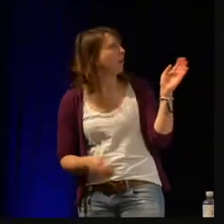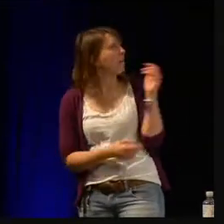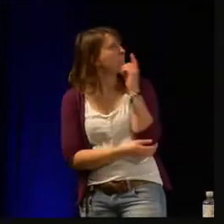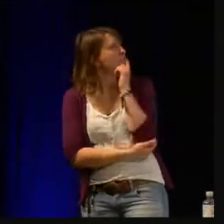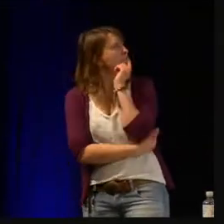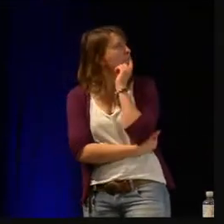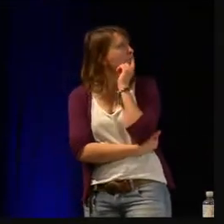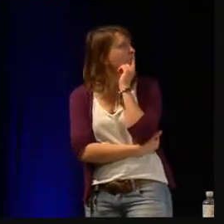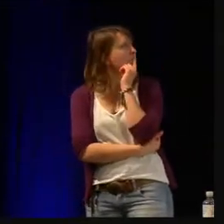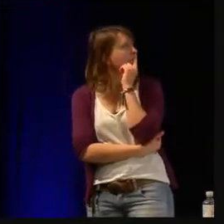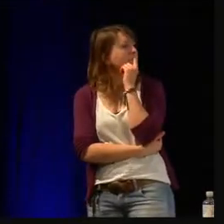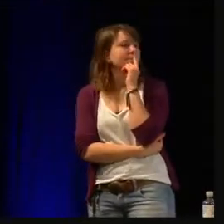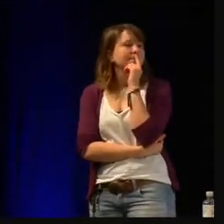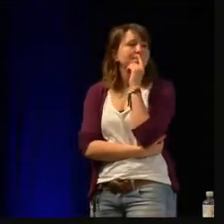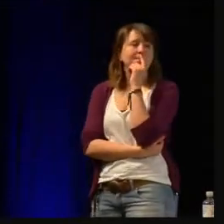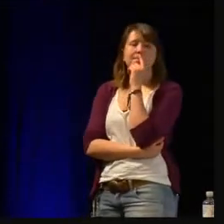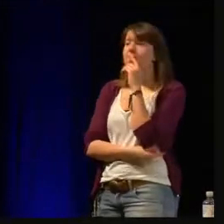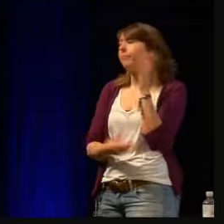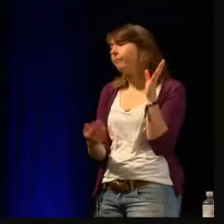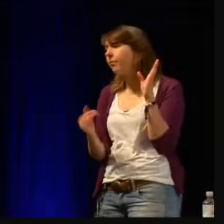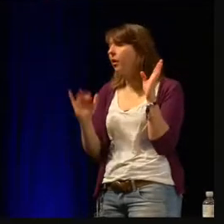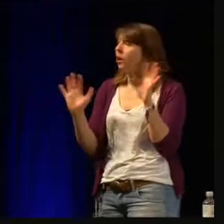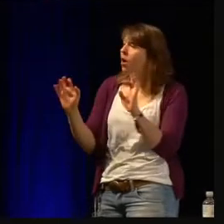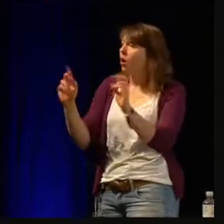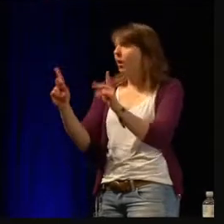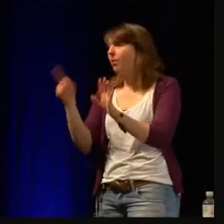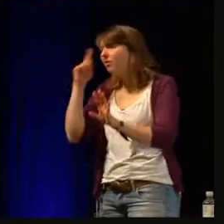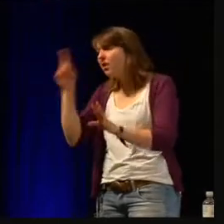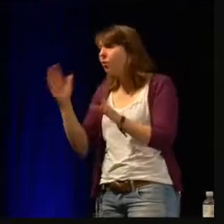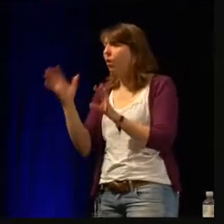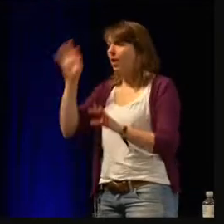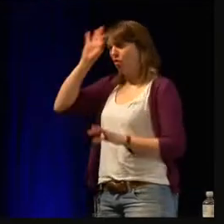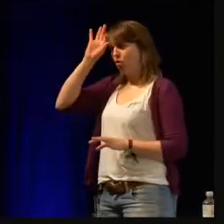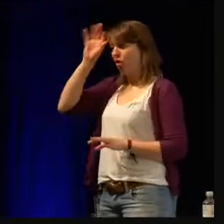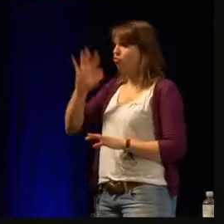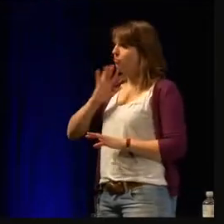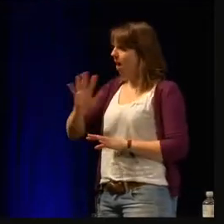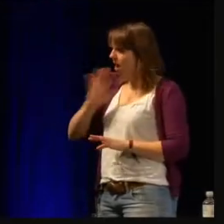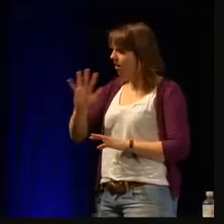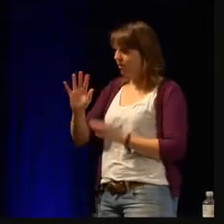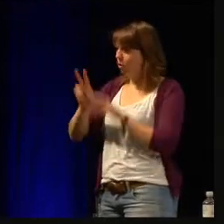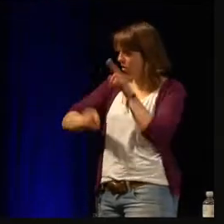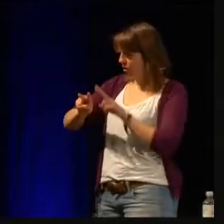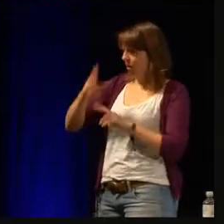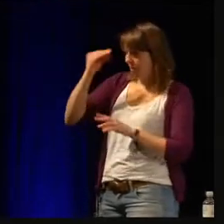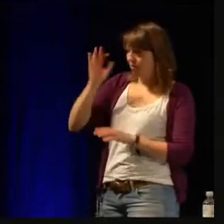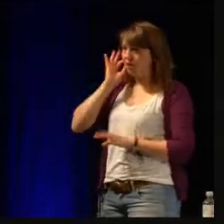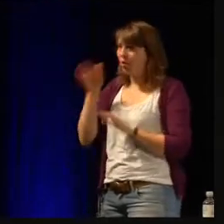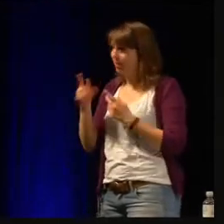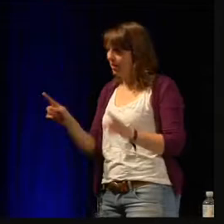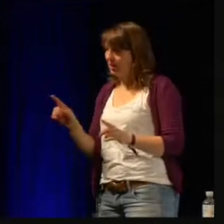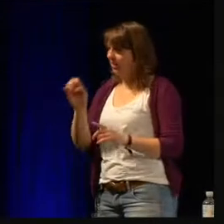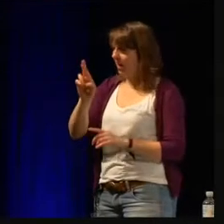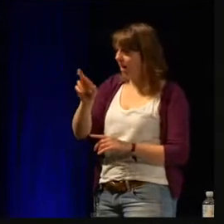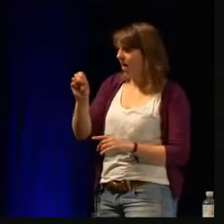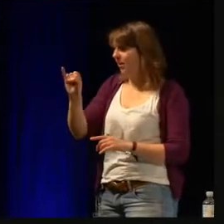There's another example here from statistical translation. You have to know that the Turkish language does not